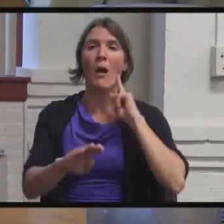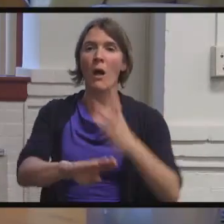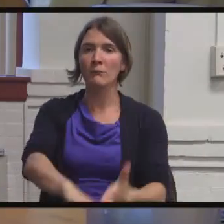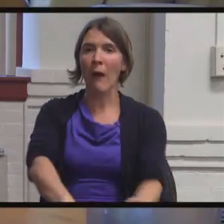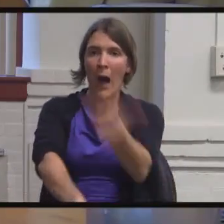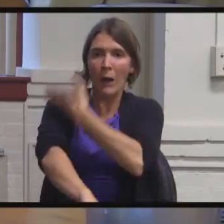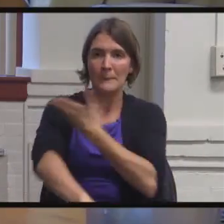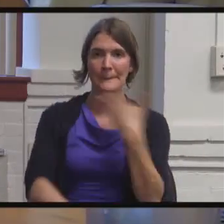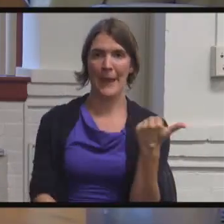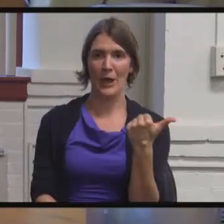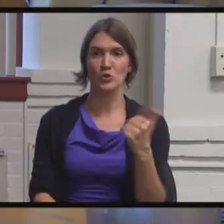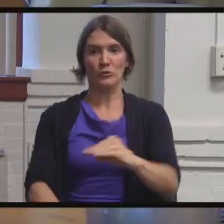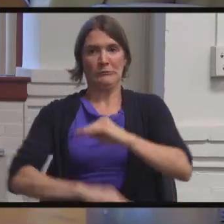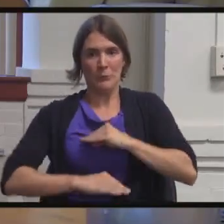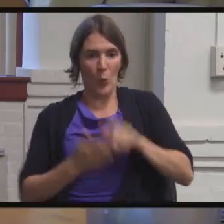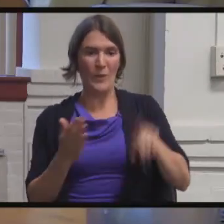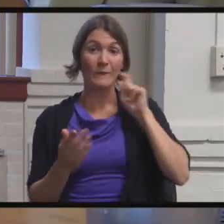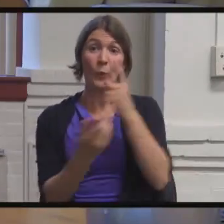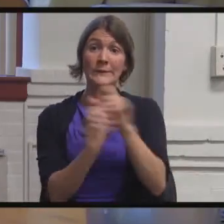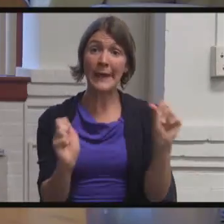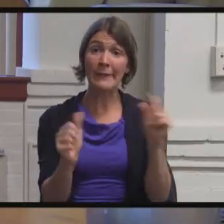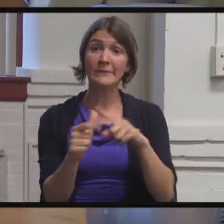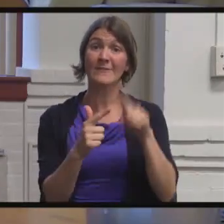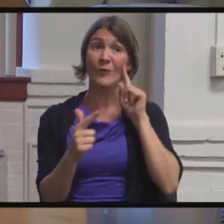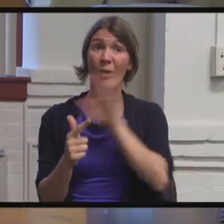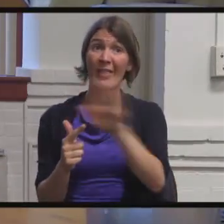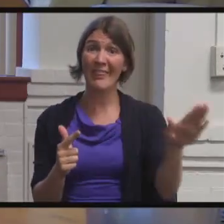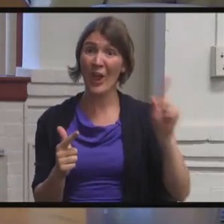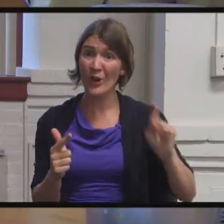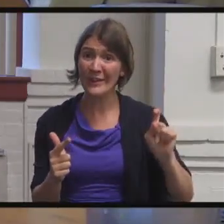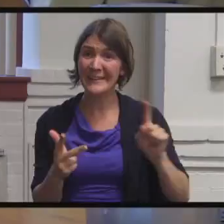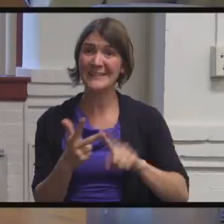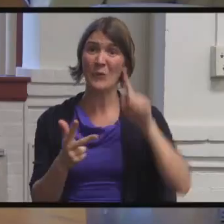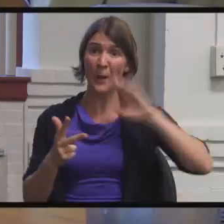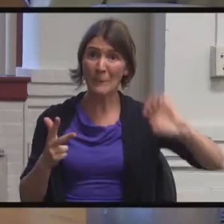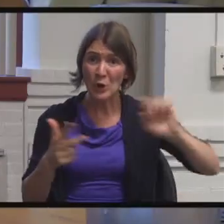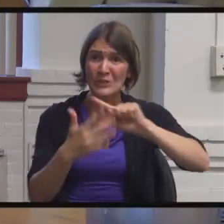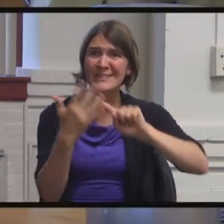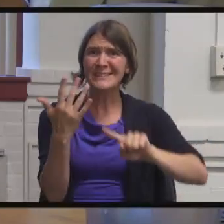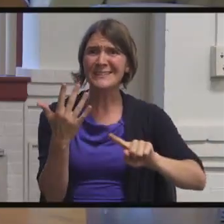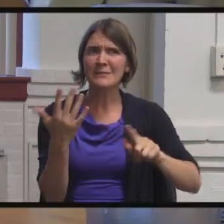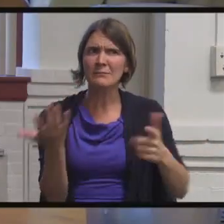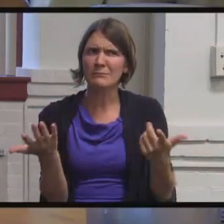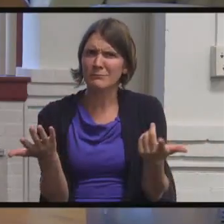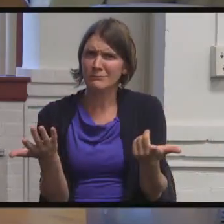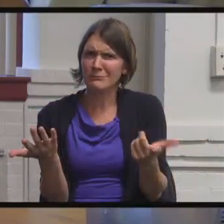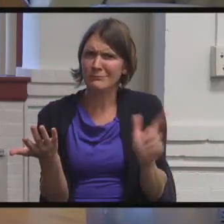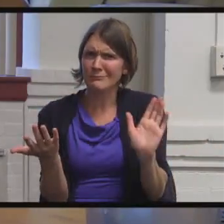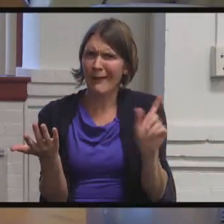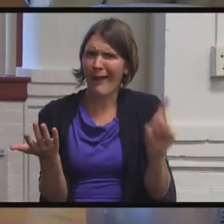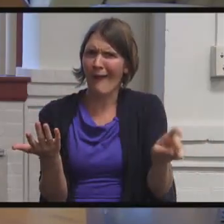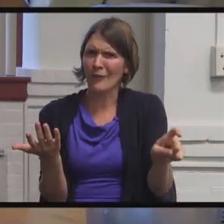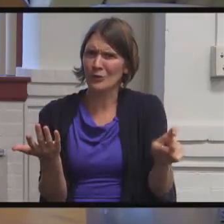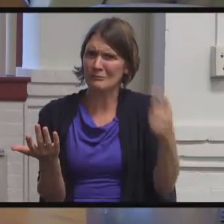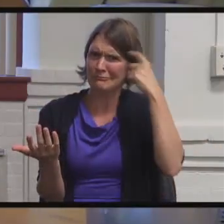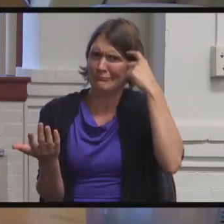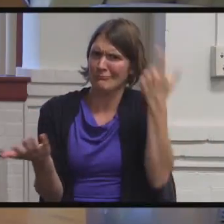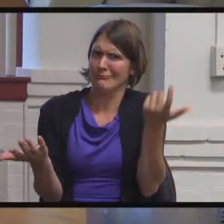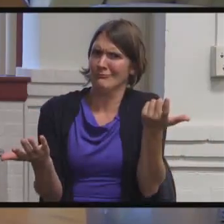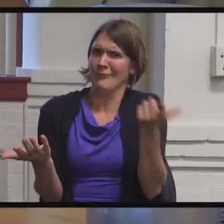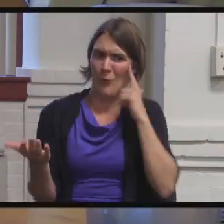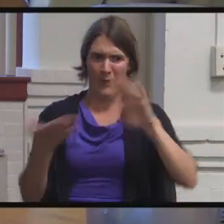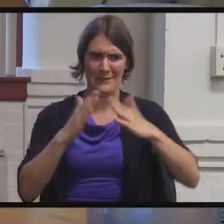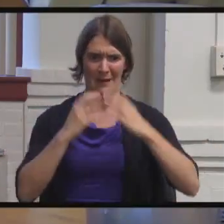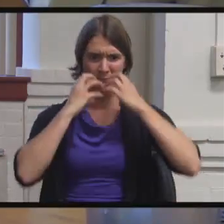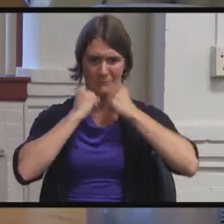that are reasonably foreseeable into the future at this time seems to make absolutely the most sense for the municipality